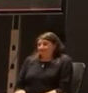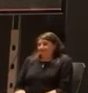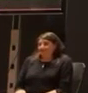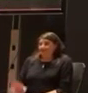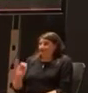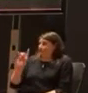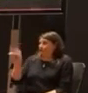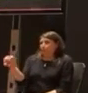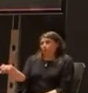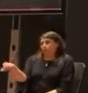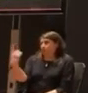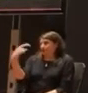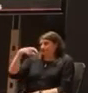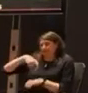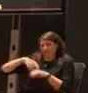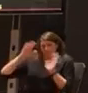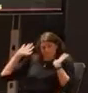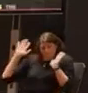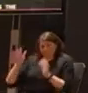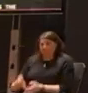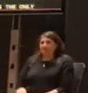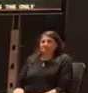That's the only time.